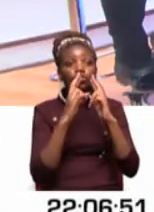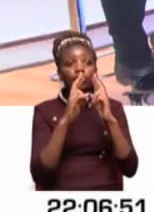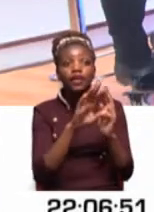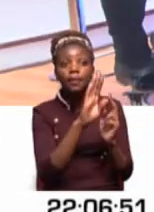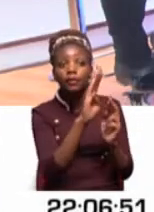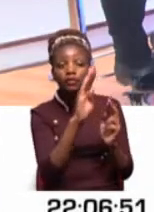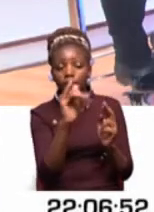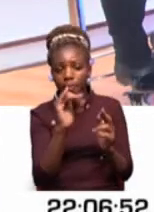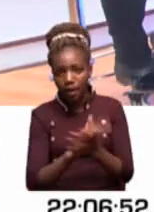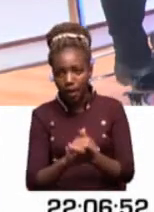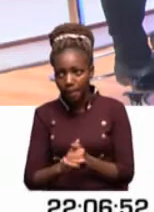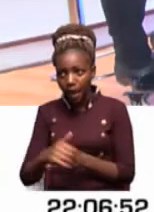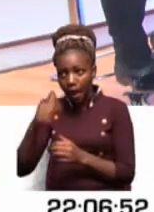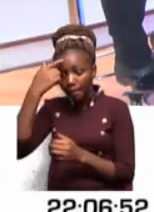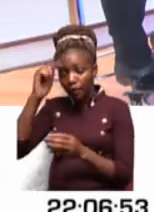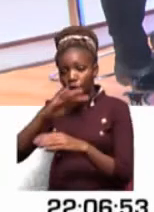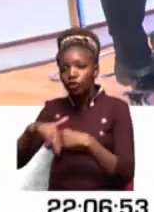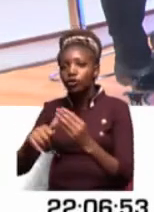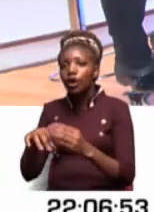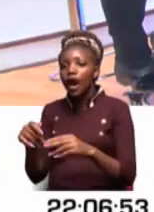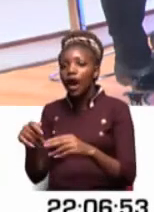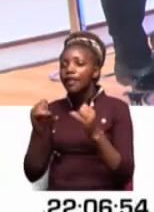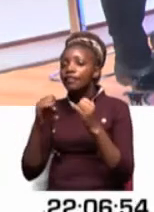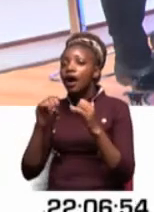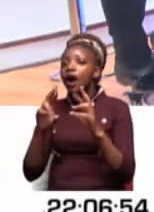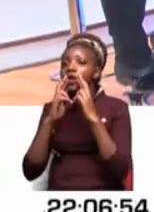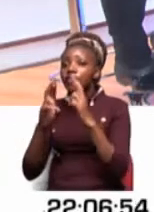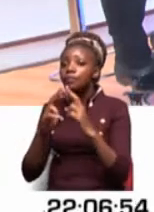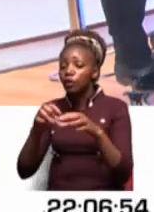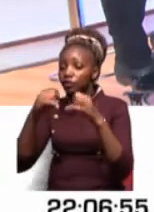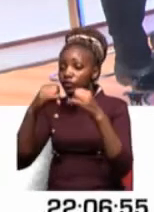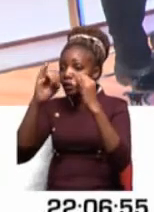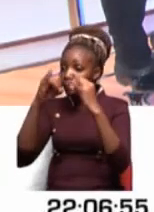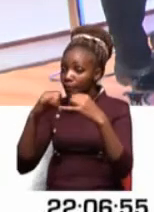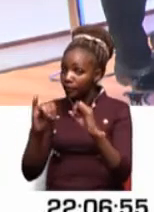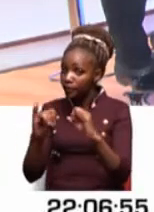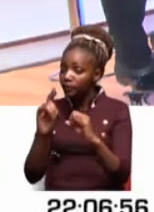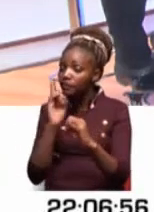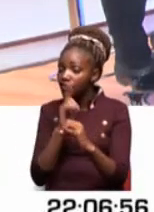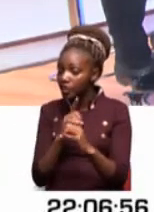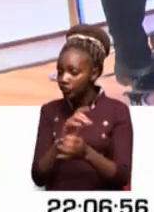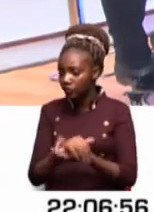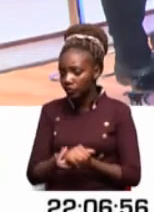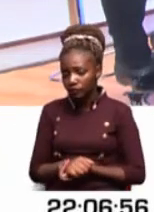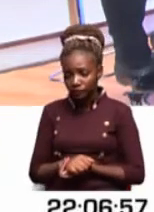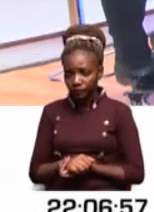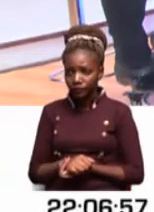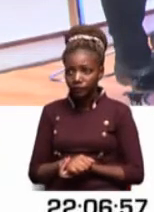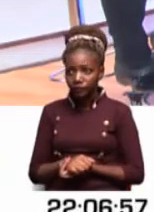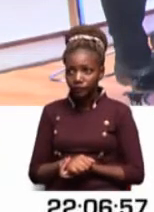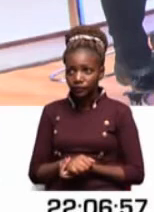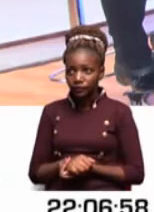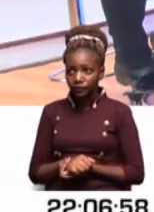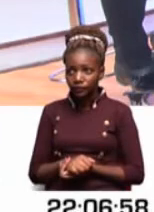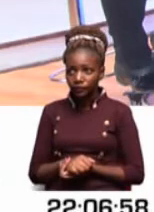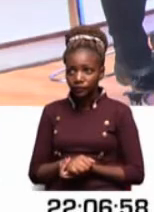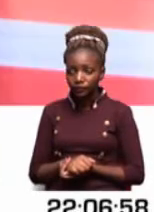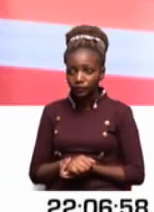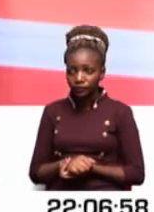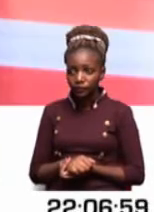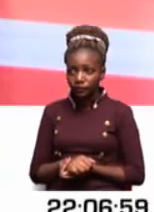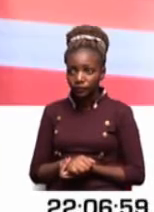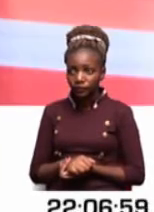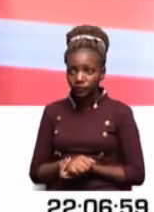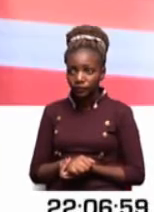reports have been implemented, only that they have not been partly implemented. Partly the recommendations where it was implemented. And I want to tell you also, I want to caution you. Uh-huh. Because if you sell